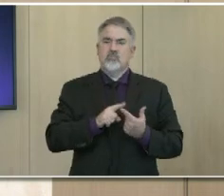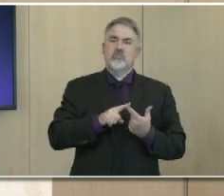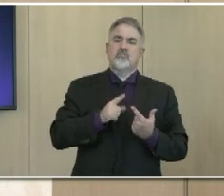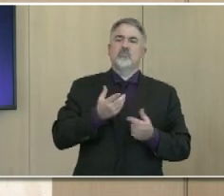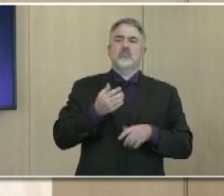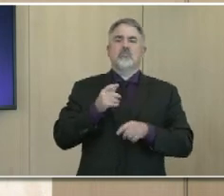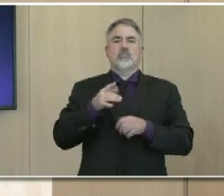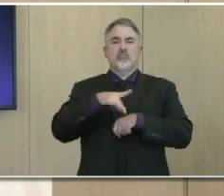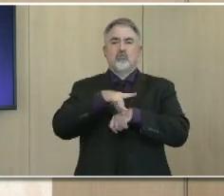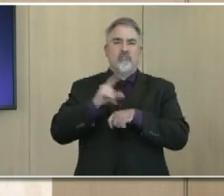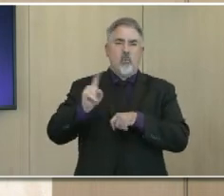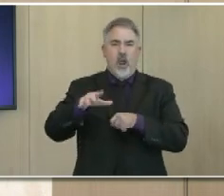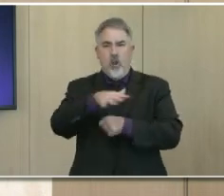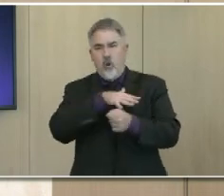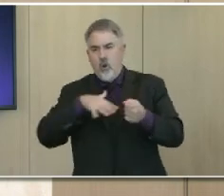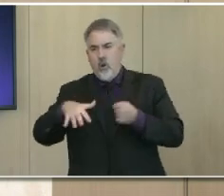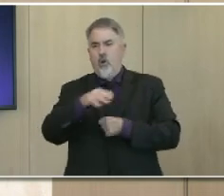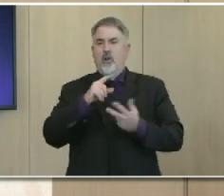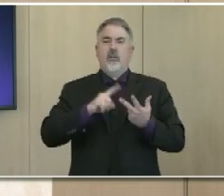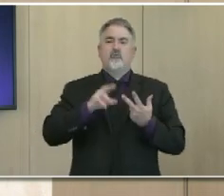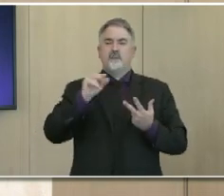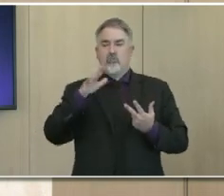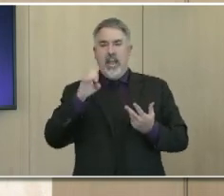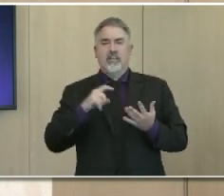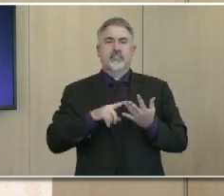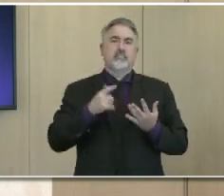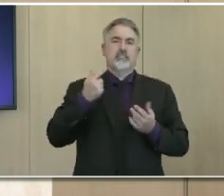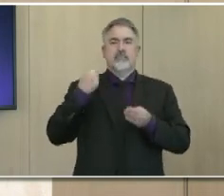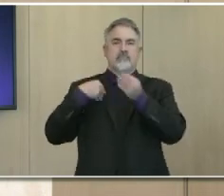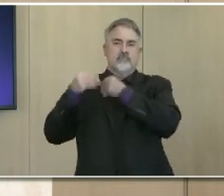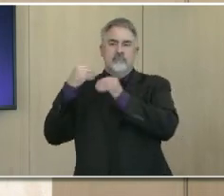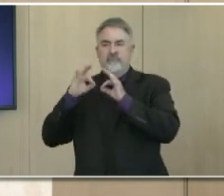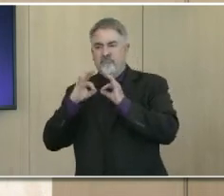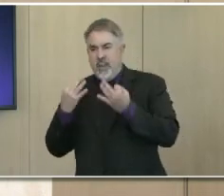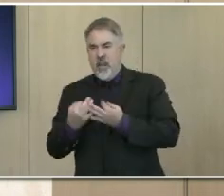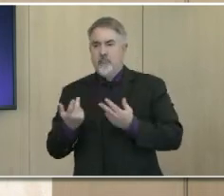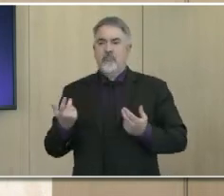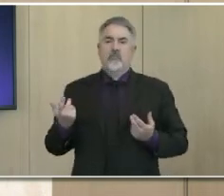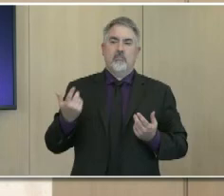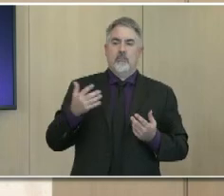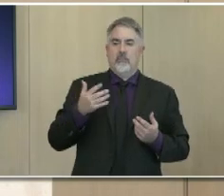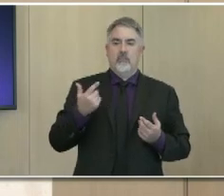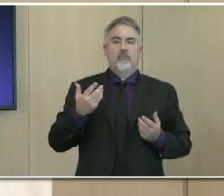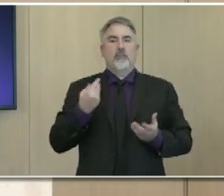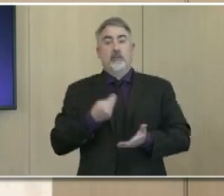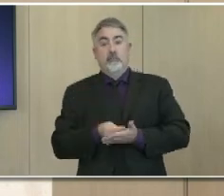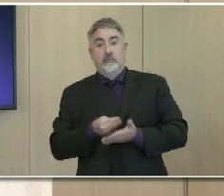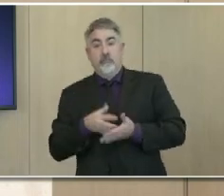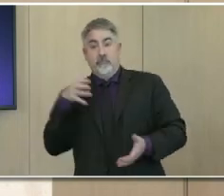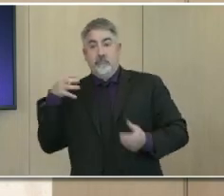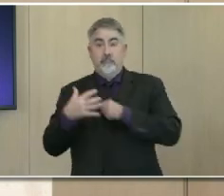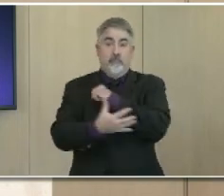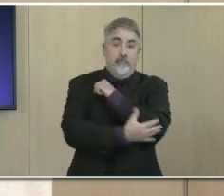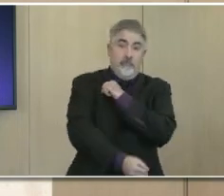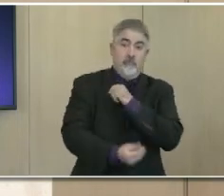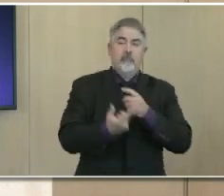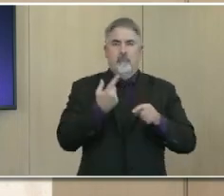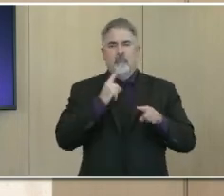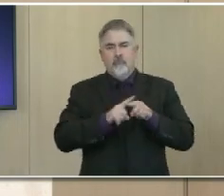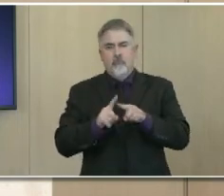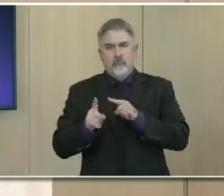and socioeconomic status. We don't have that information to share today, but we will be looking